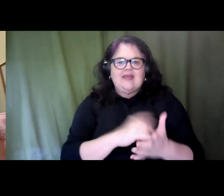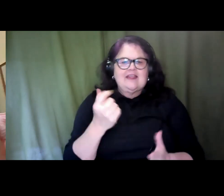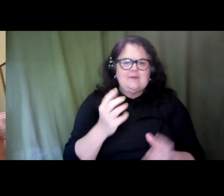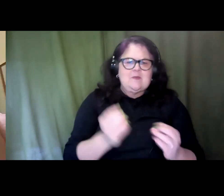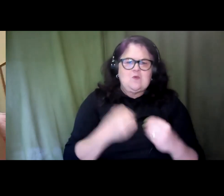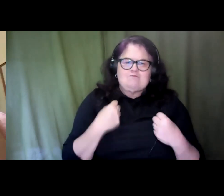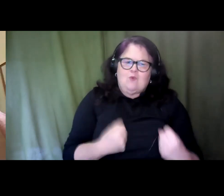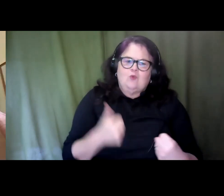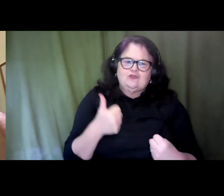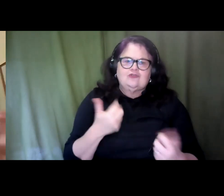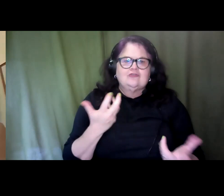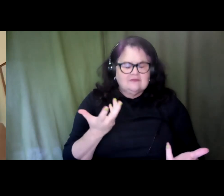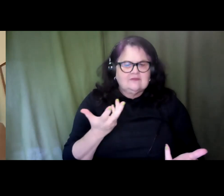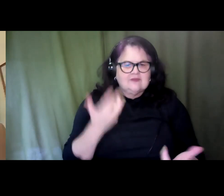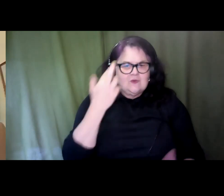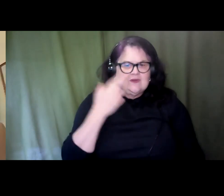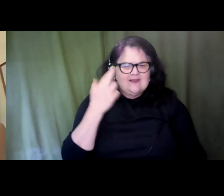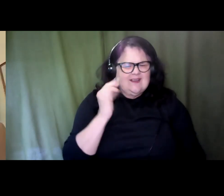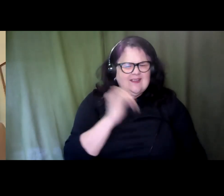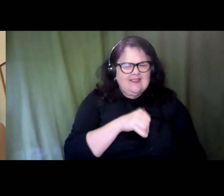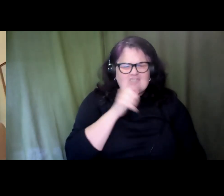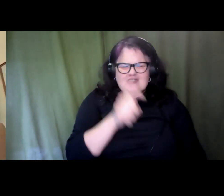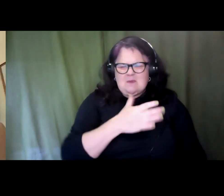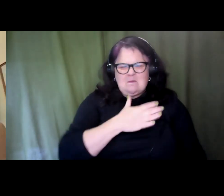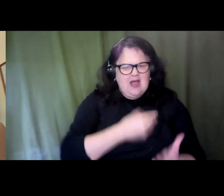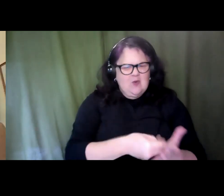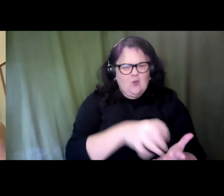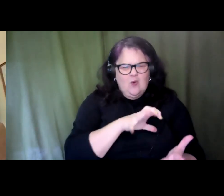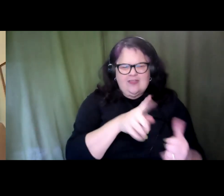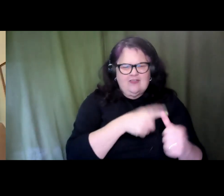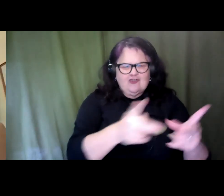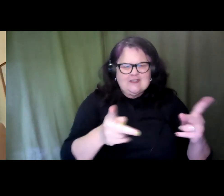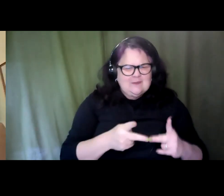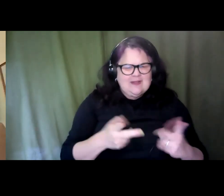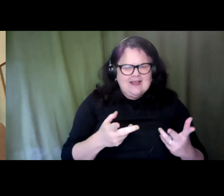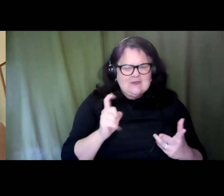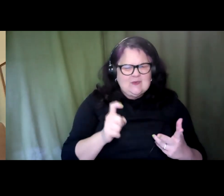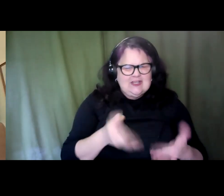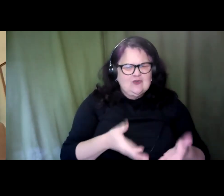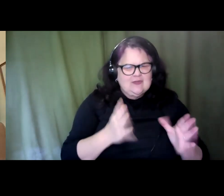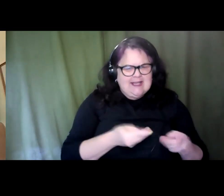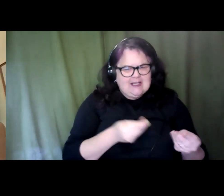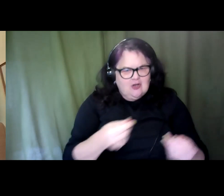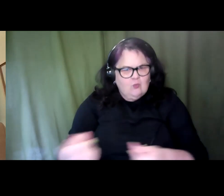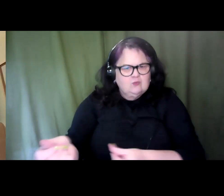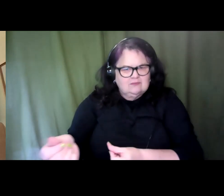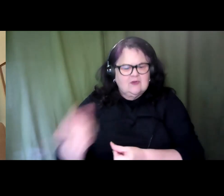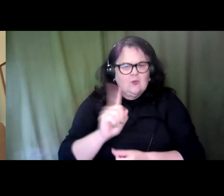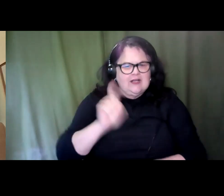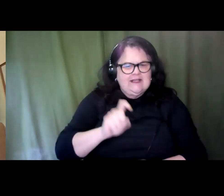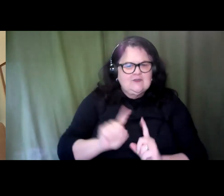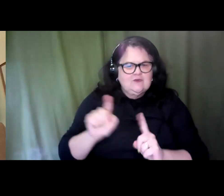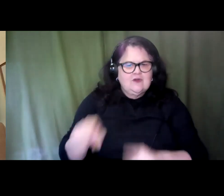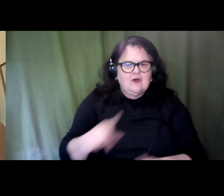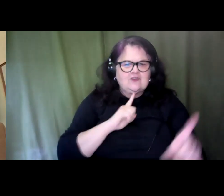bolder in realizing like, this shouldn't have been my wealth to begin with. We need to let this flow to where it needs to go. But yeah, I was talking to someone who was